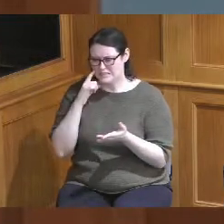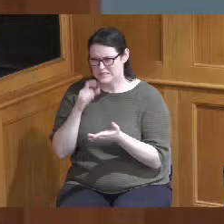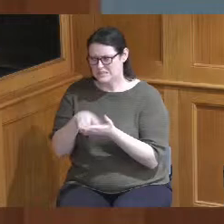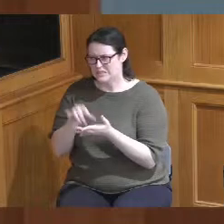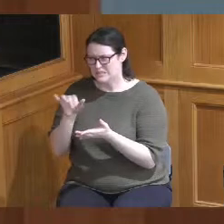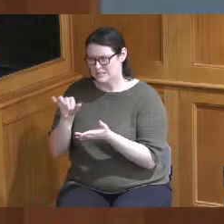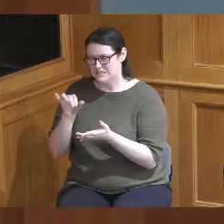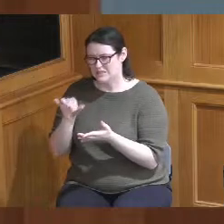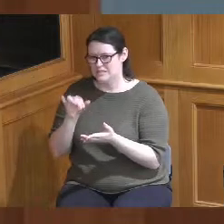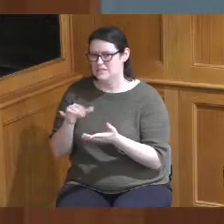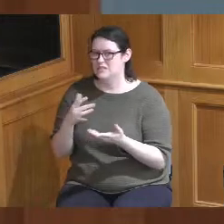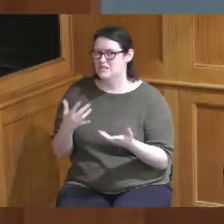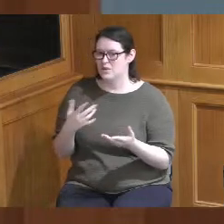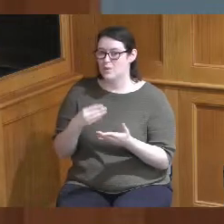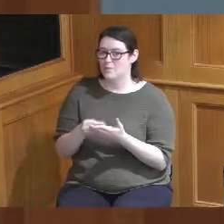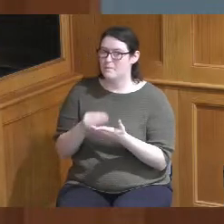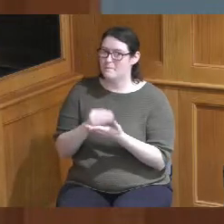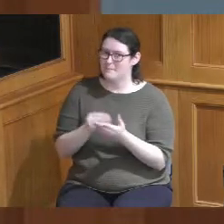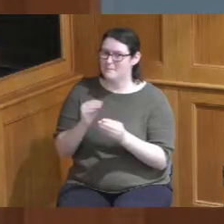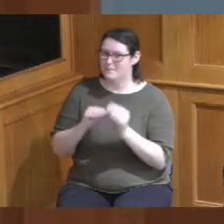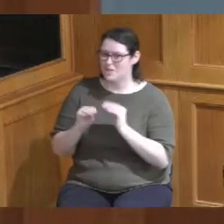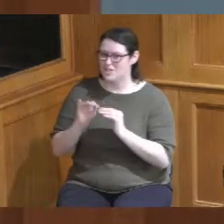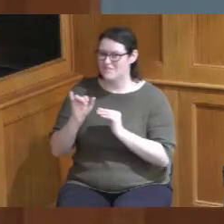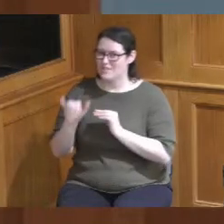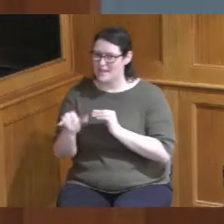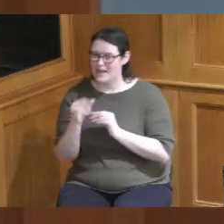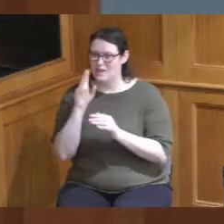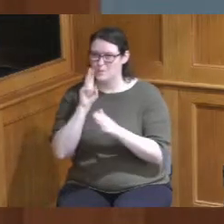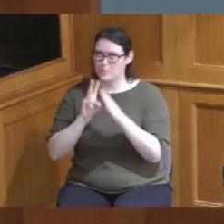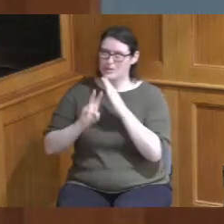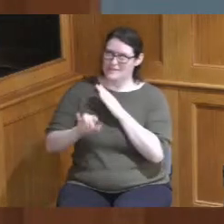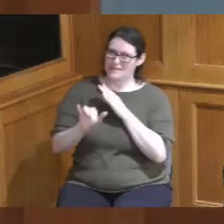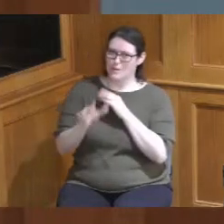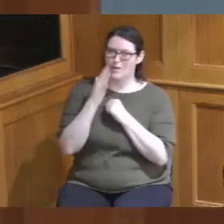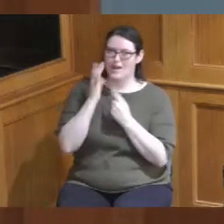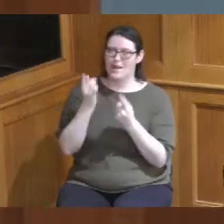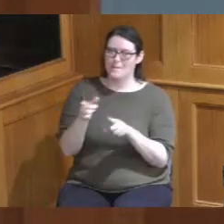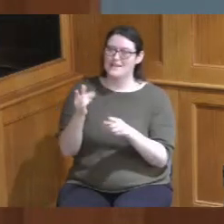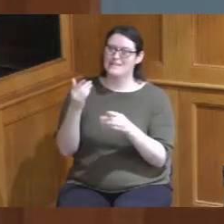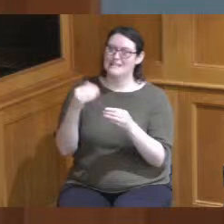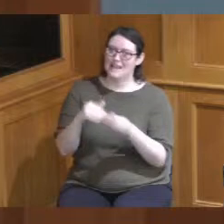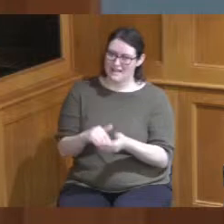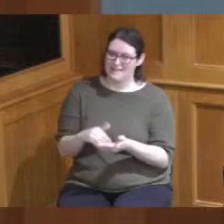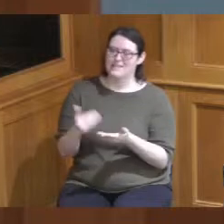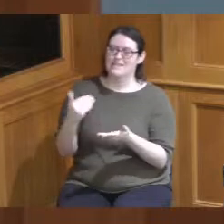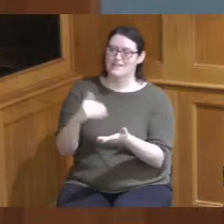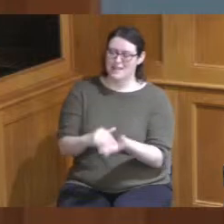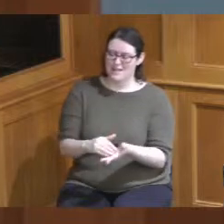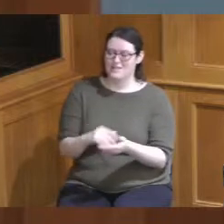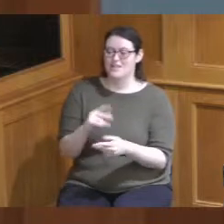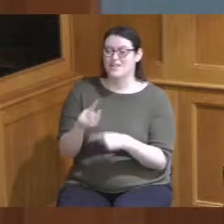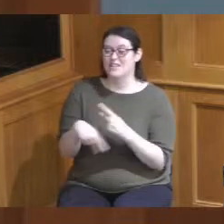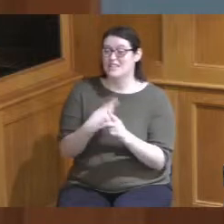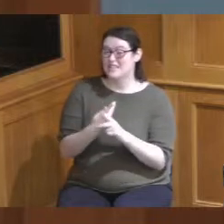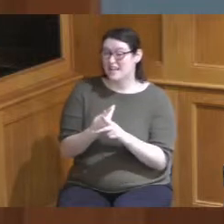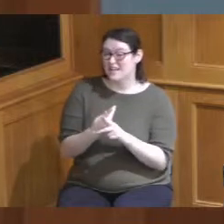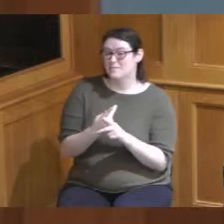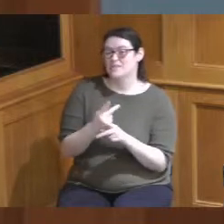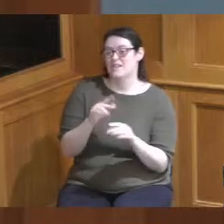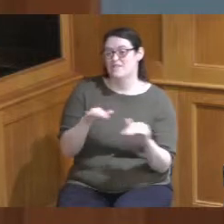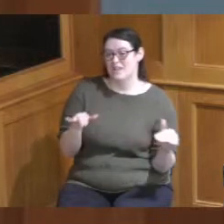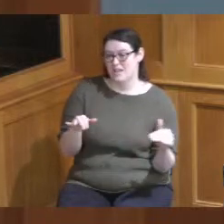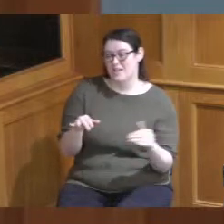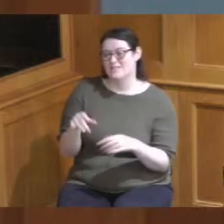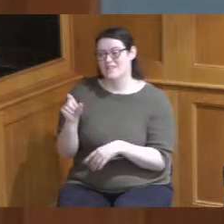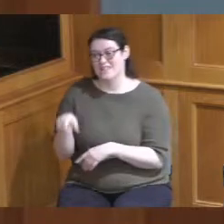that, and we're budgeting for that and anticipating that going forward as well. So the types of kids and the needs that they have are